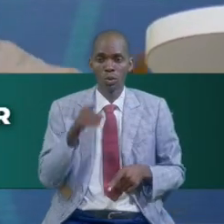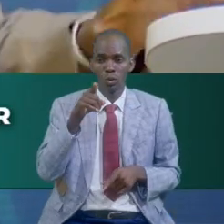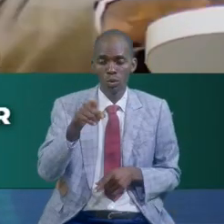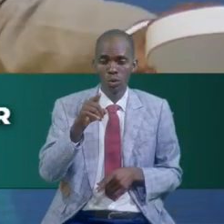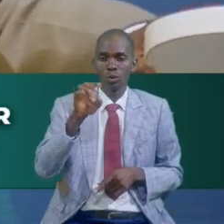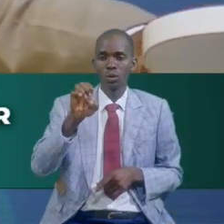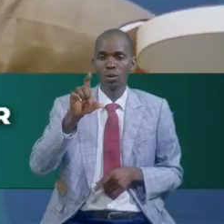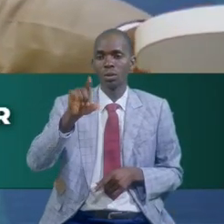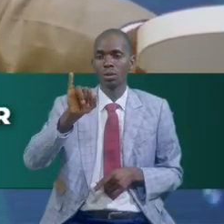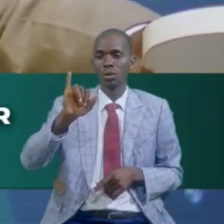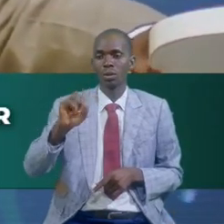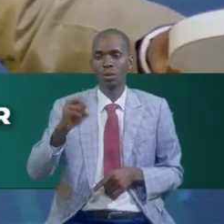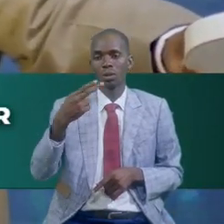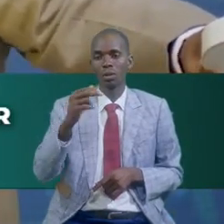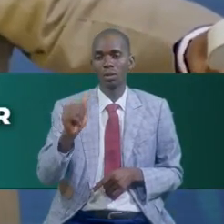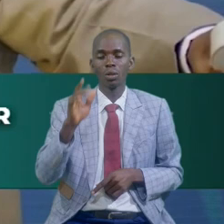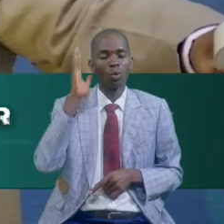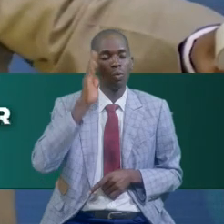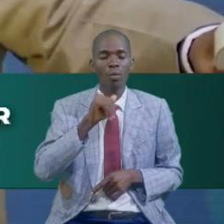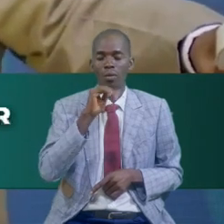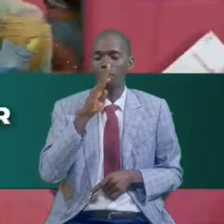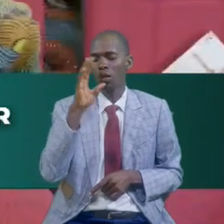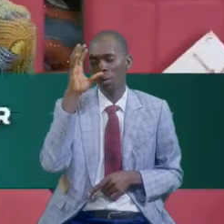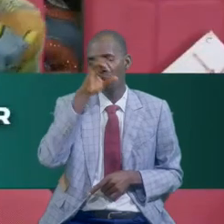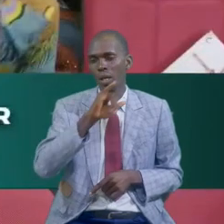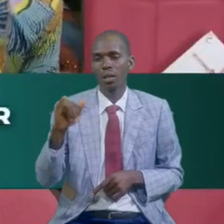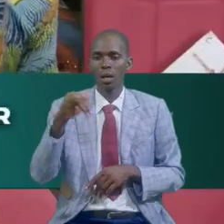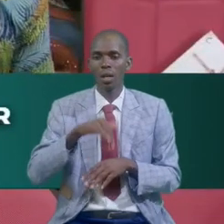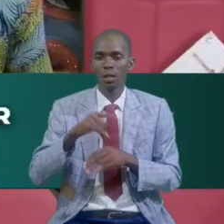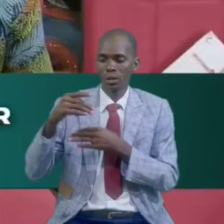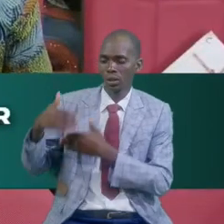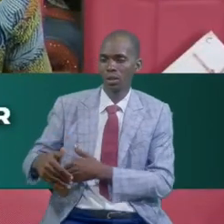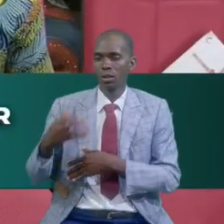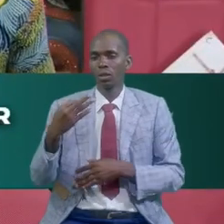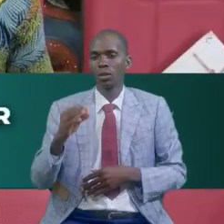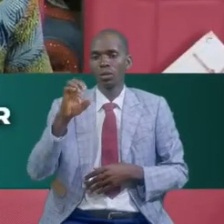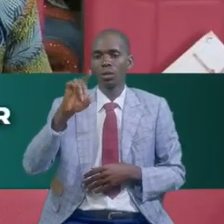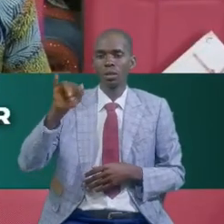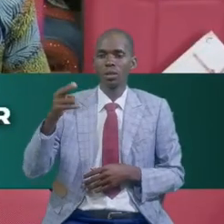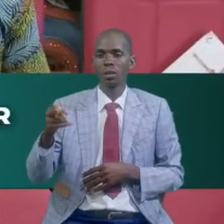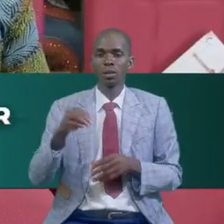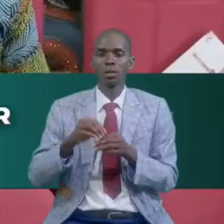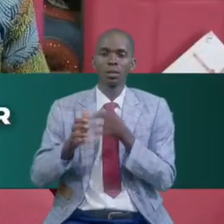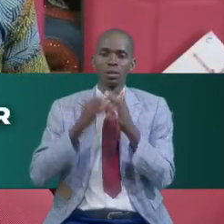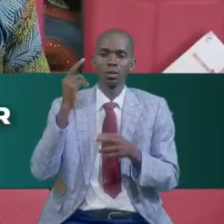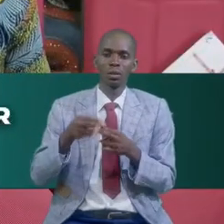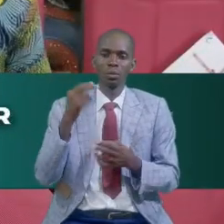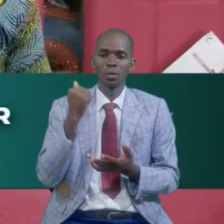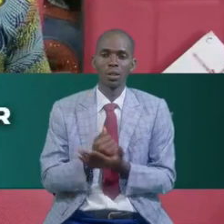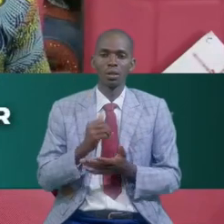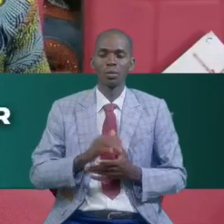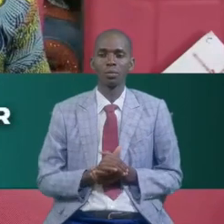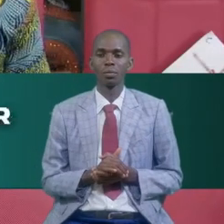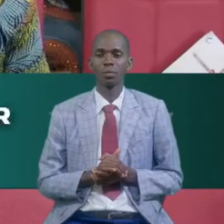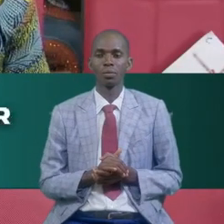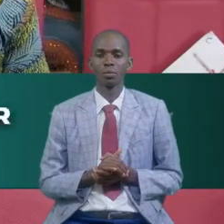Elisha, will not be missing at the side of Elijah in Jesus' name. Look at